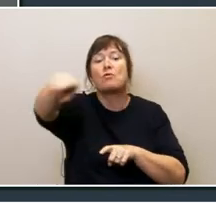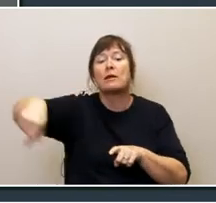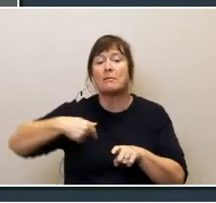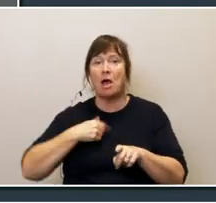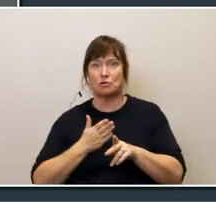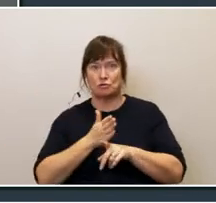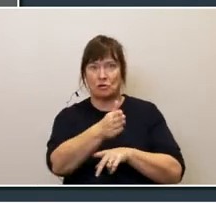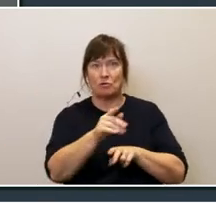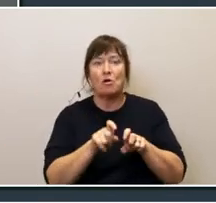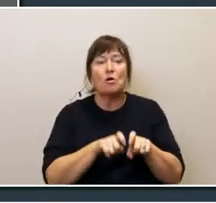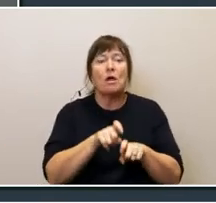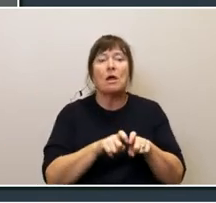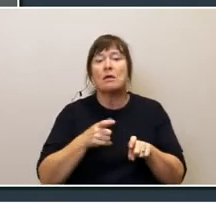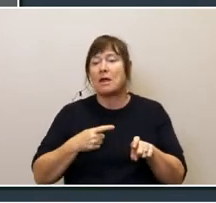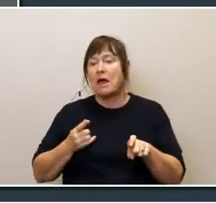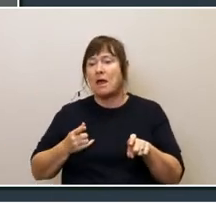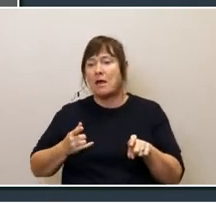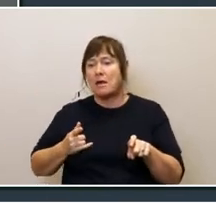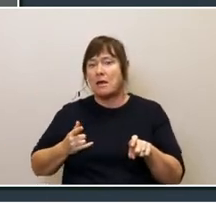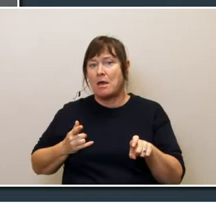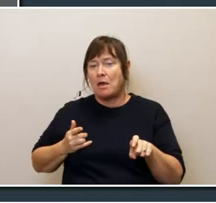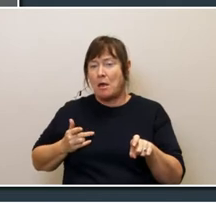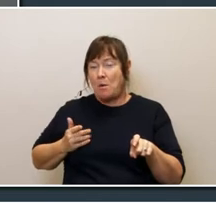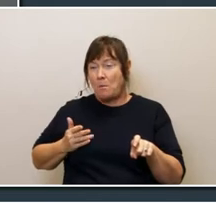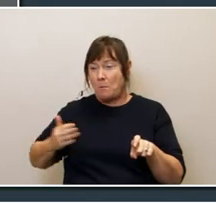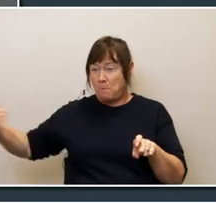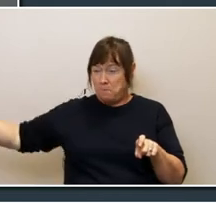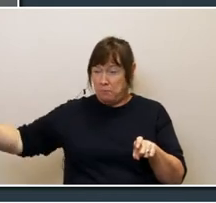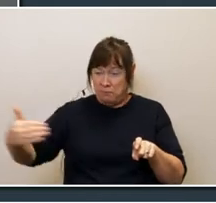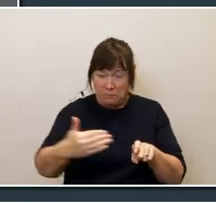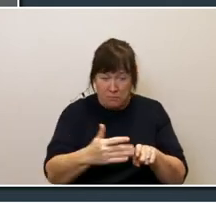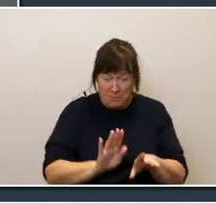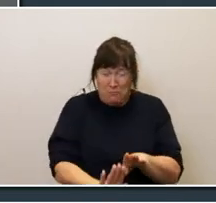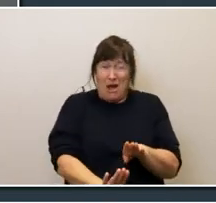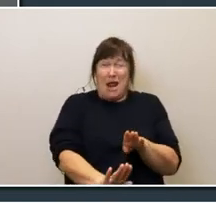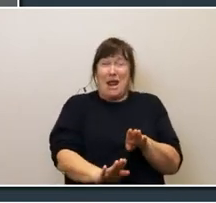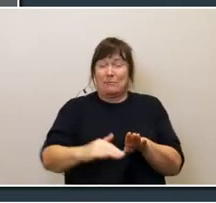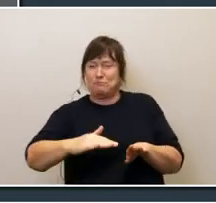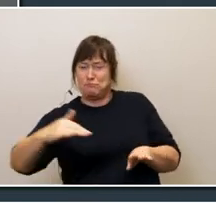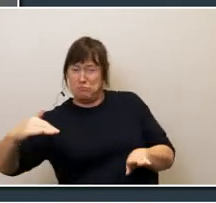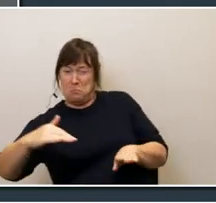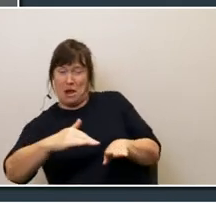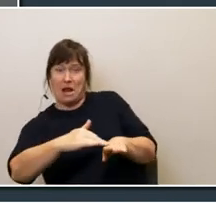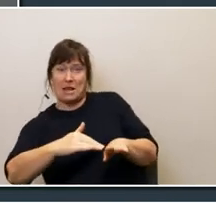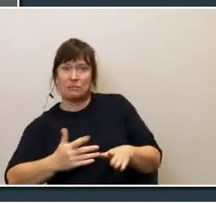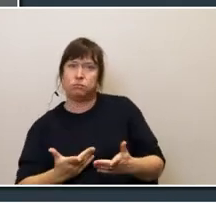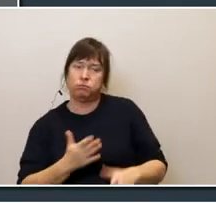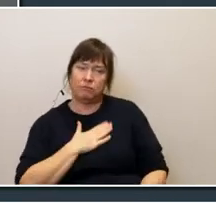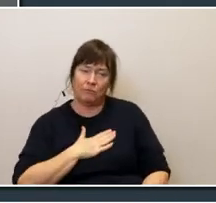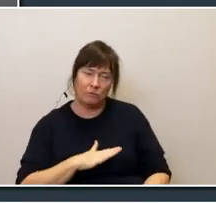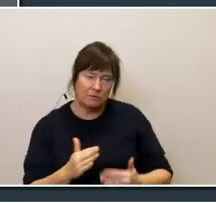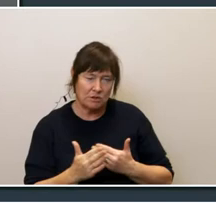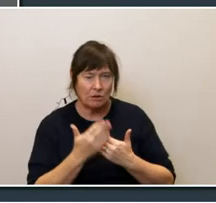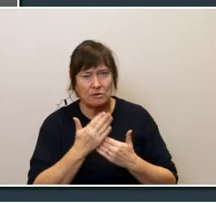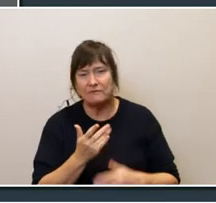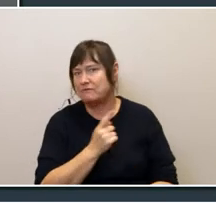straight through and this car came speeding through and we both braked just in time before we collided. These experiences are super